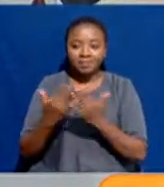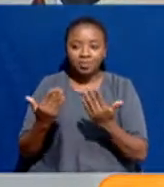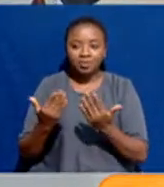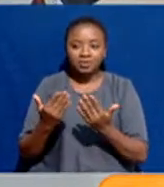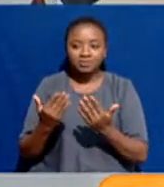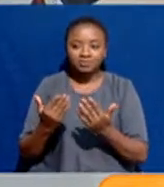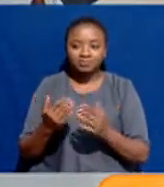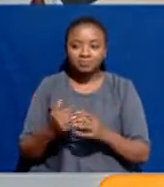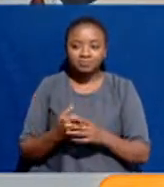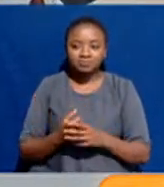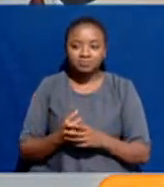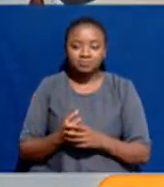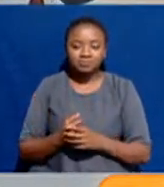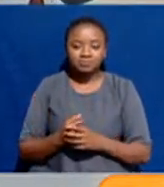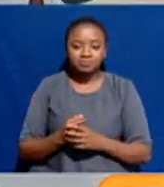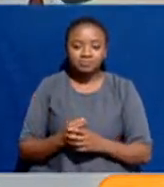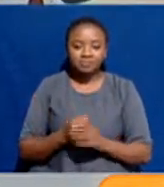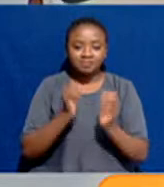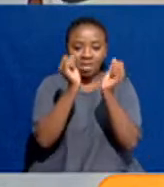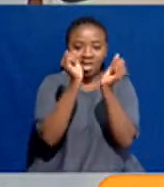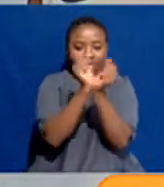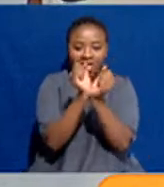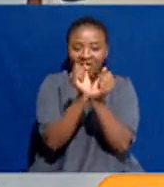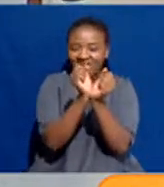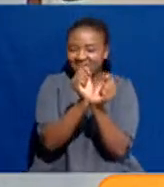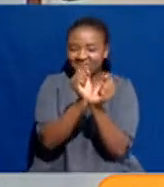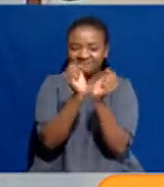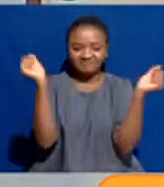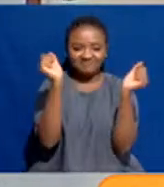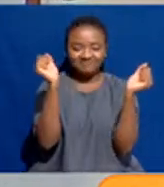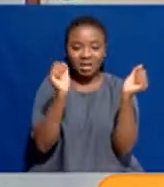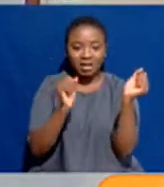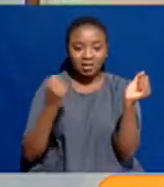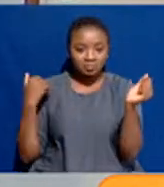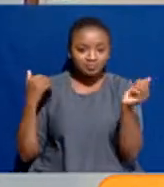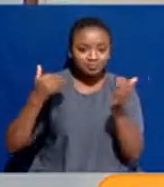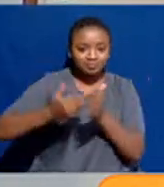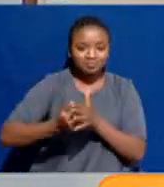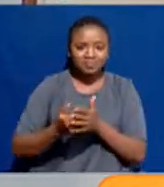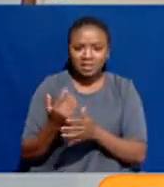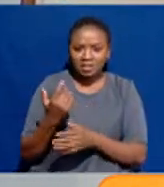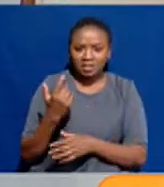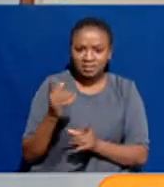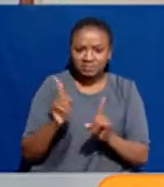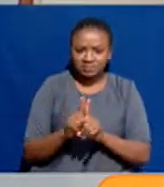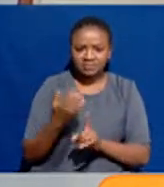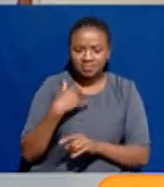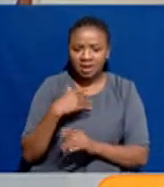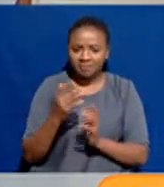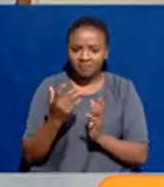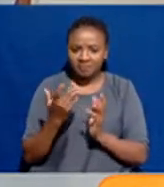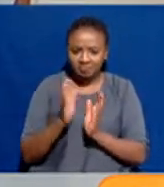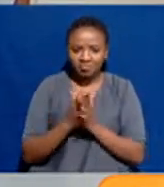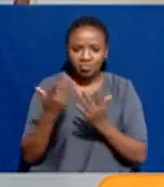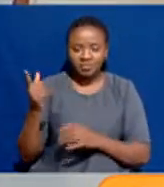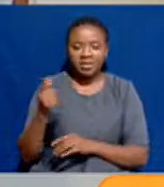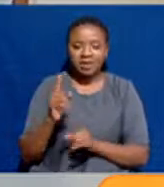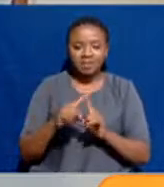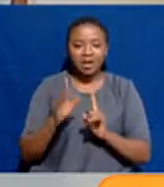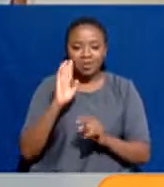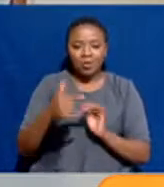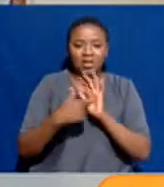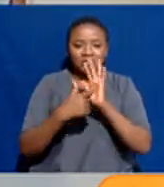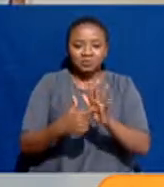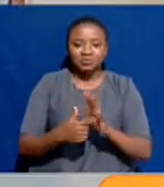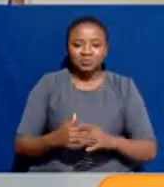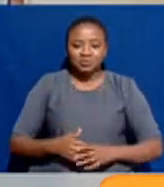problem. What's it called? Unbounded. Unbounded. It's been around for 5 years. It has been, yes. Yes, I gave you a copy the day I have a copy. I have a copy, but we'll show it on TV.